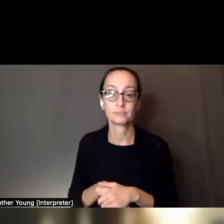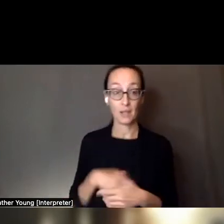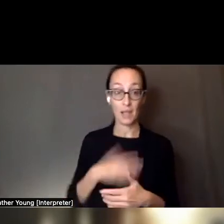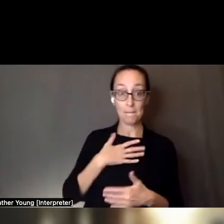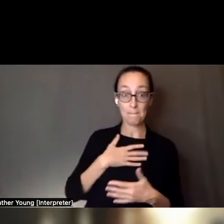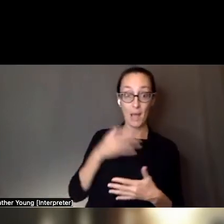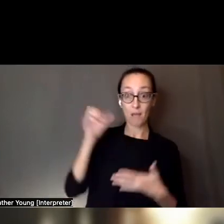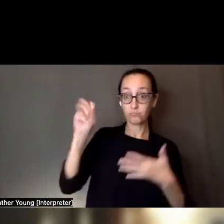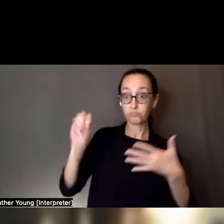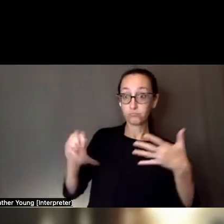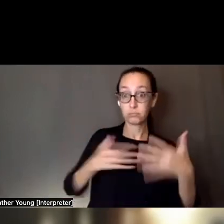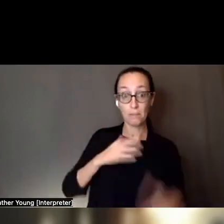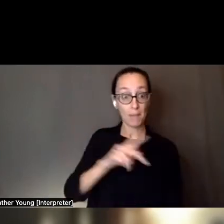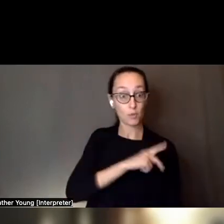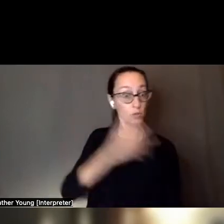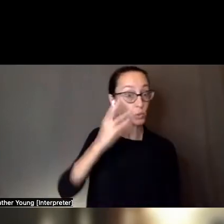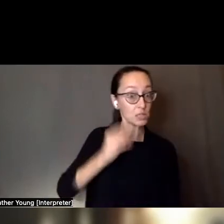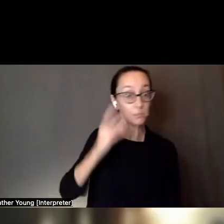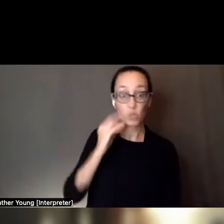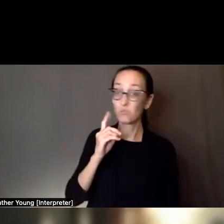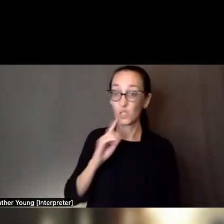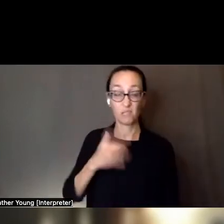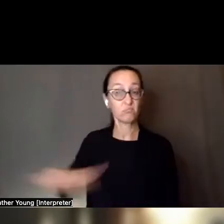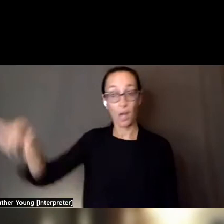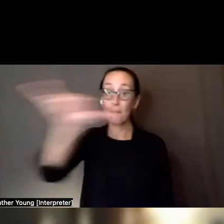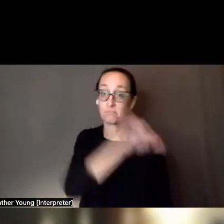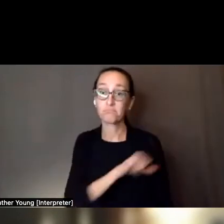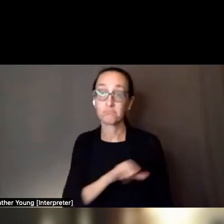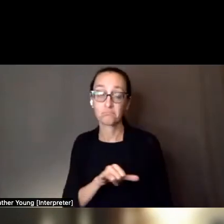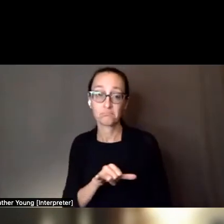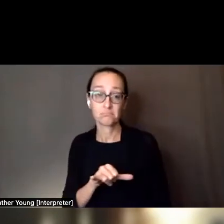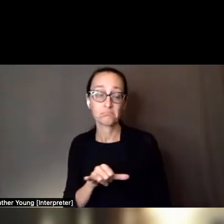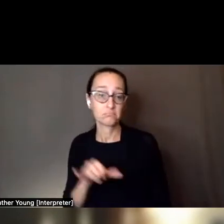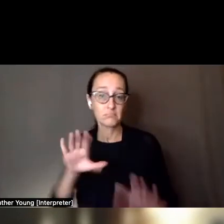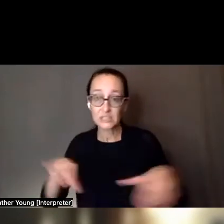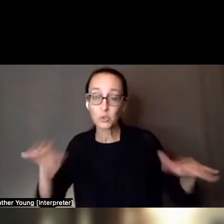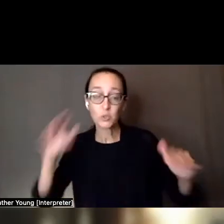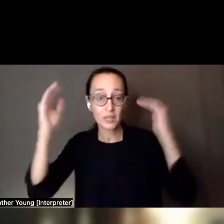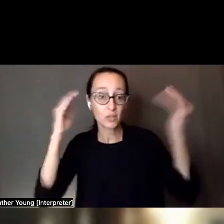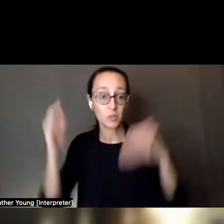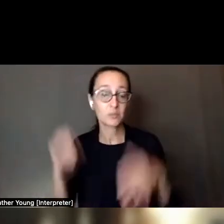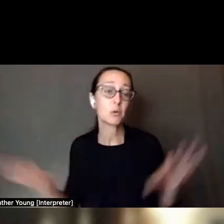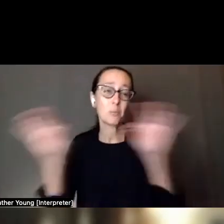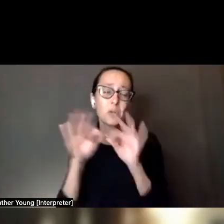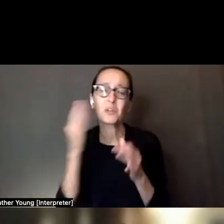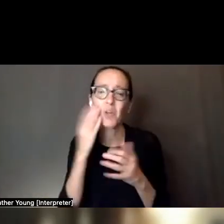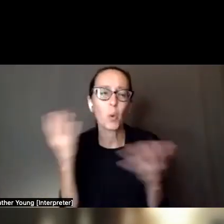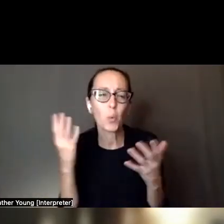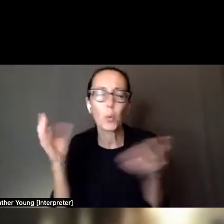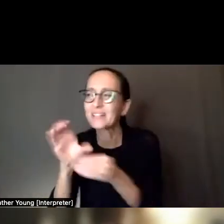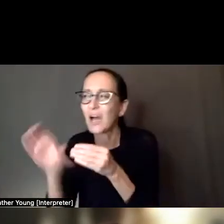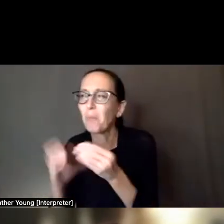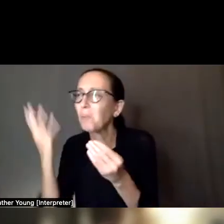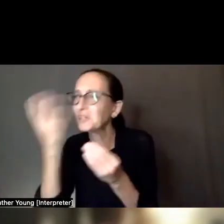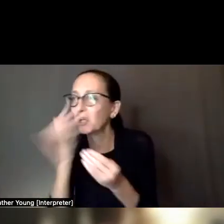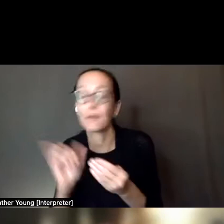what others say, children and adults. So I think it's really important to know what those outcomes look like. So I'm also going to leave